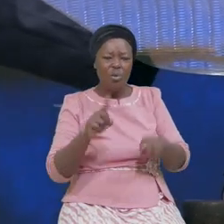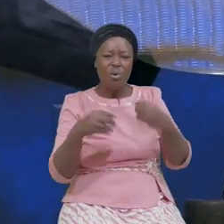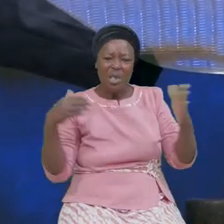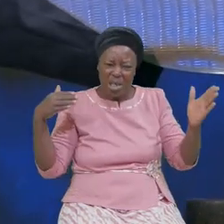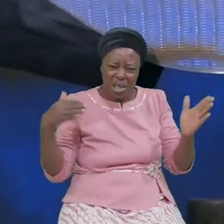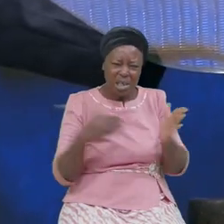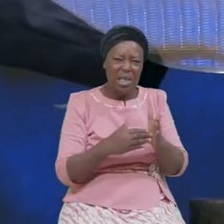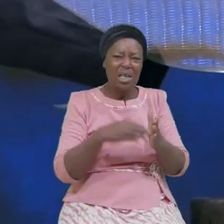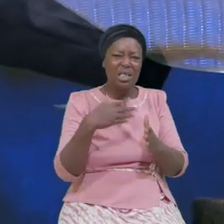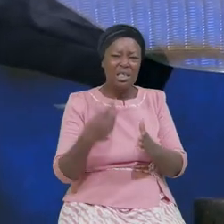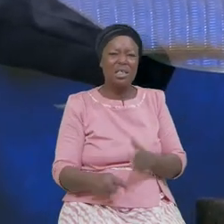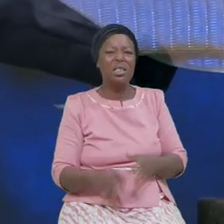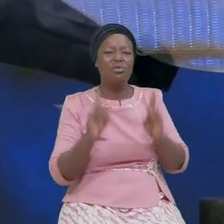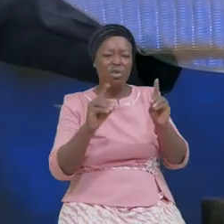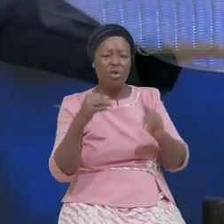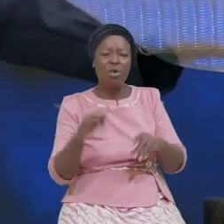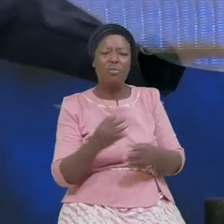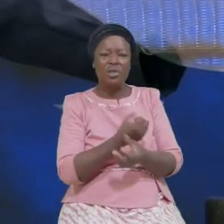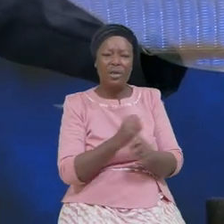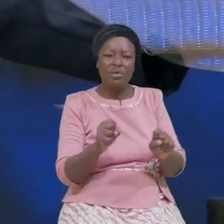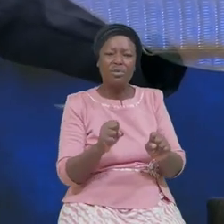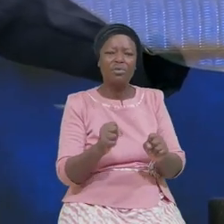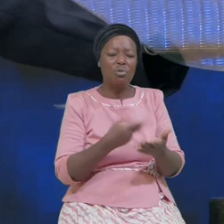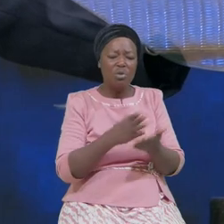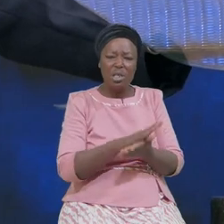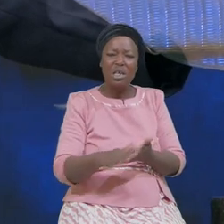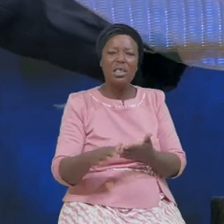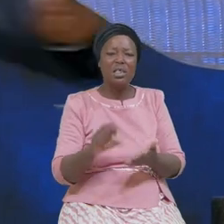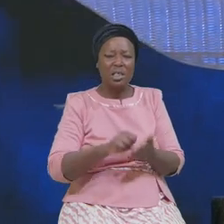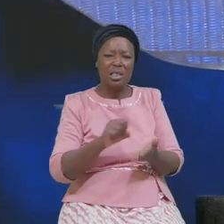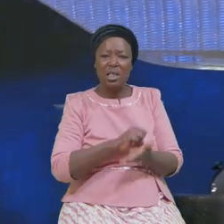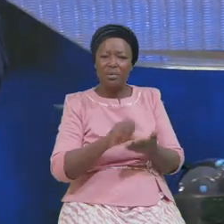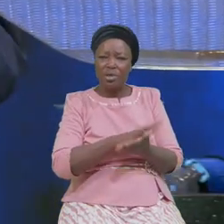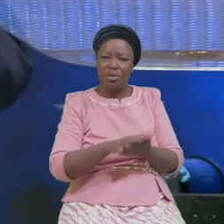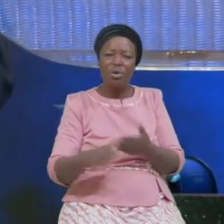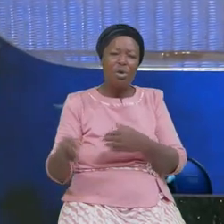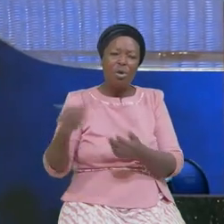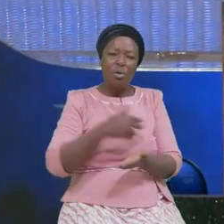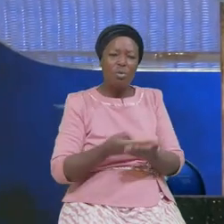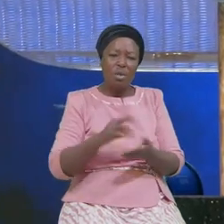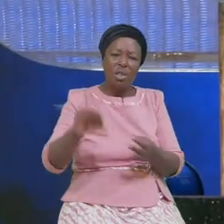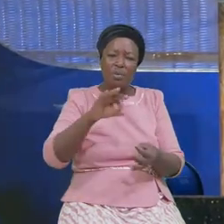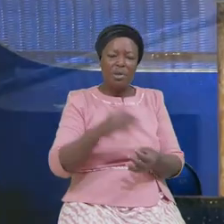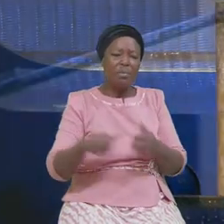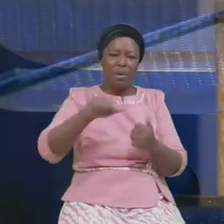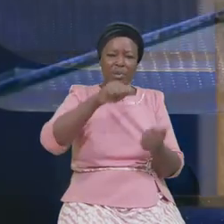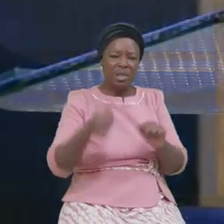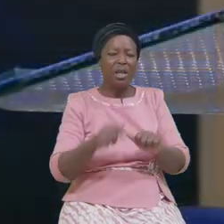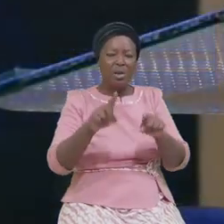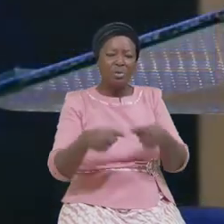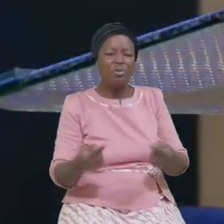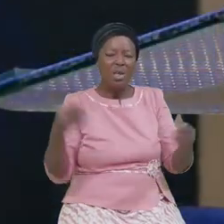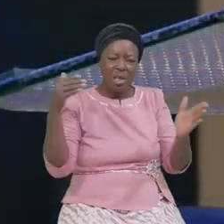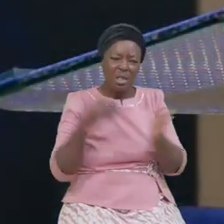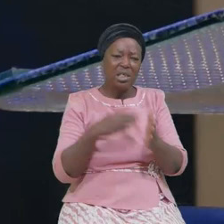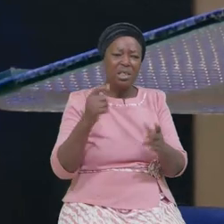the doctrine of salvation, holiness, sanctification, Holy Ghost baptism, contradicting and opposing the word